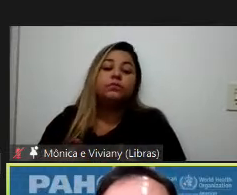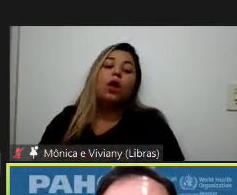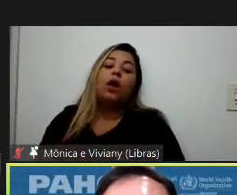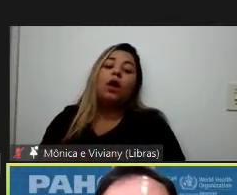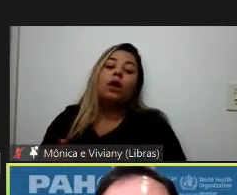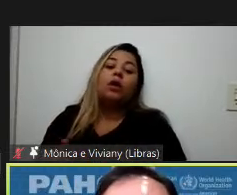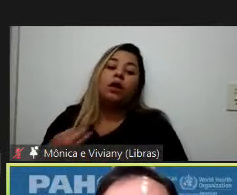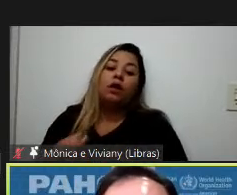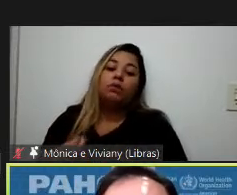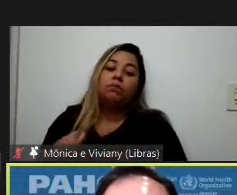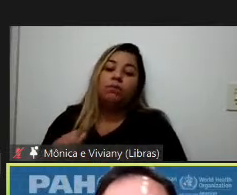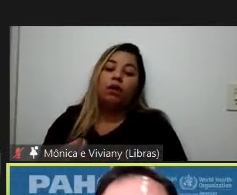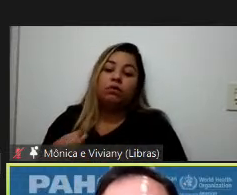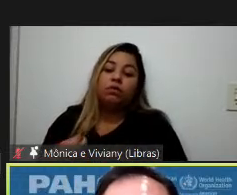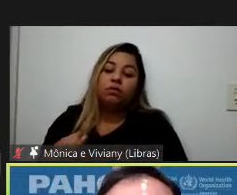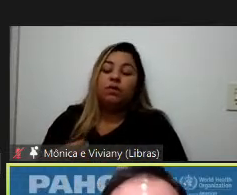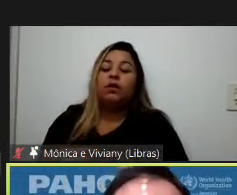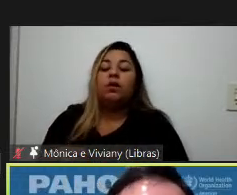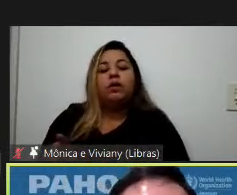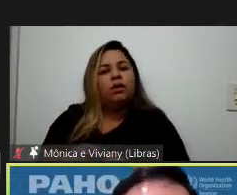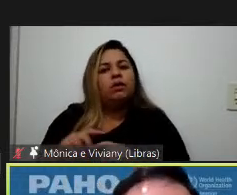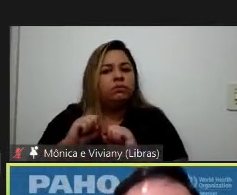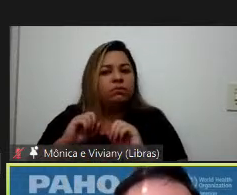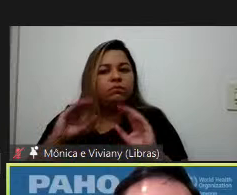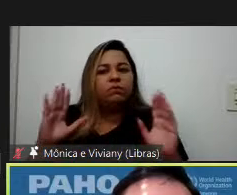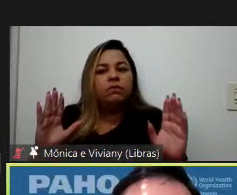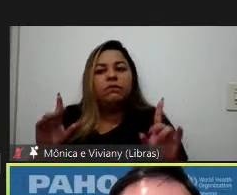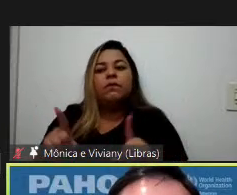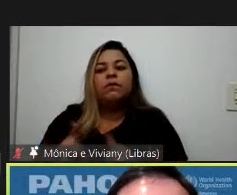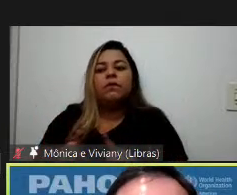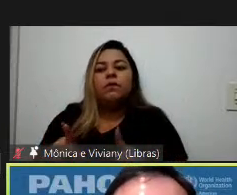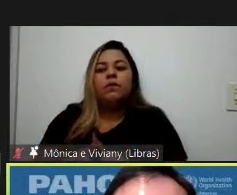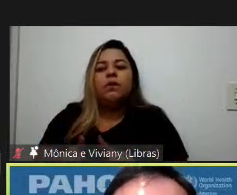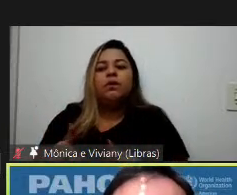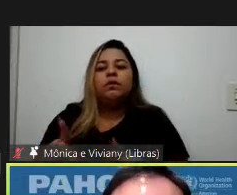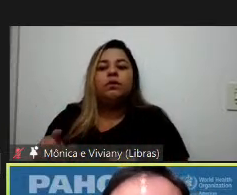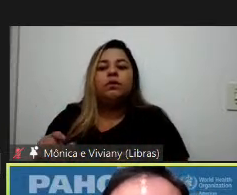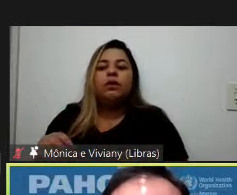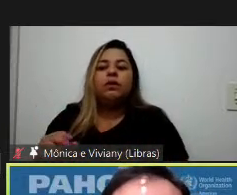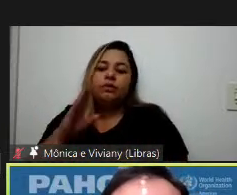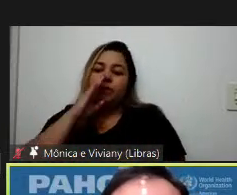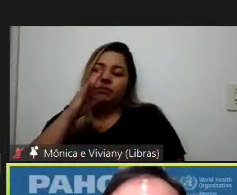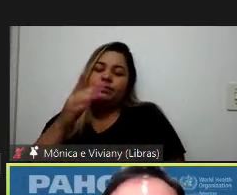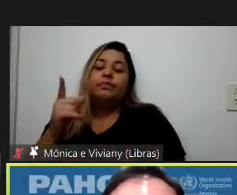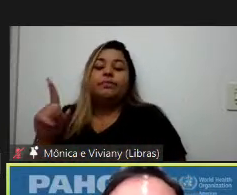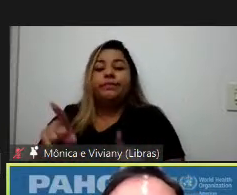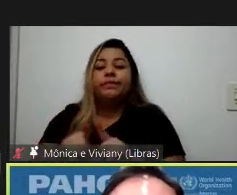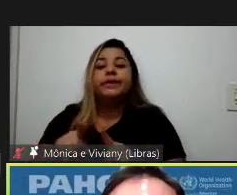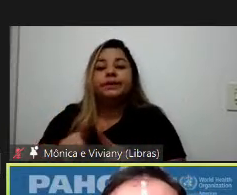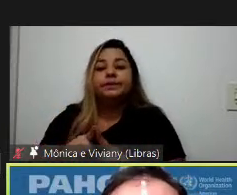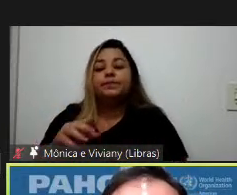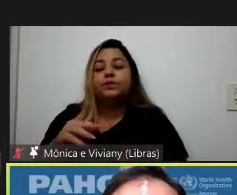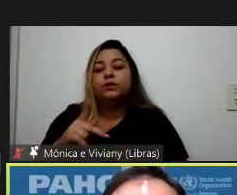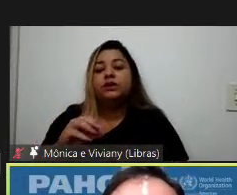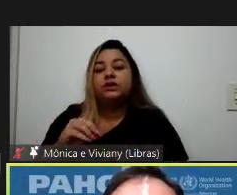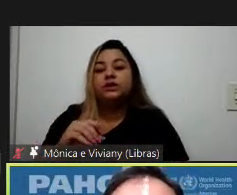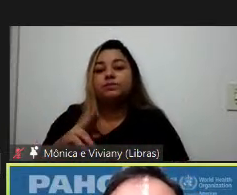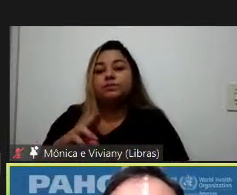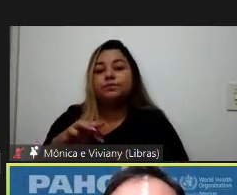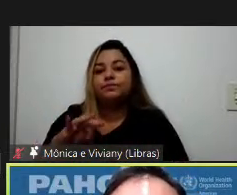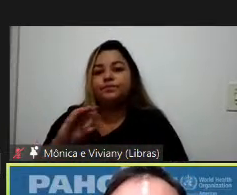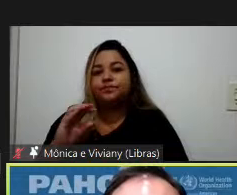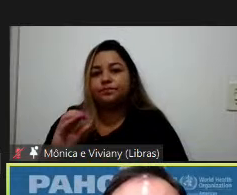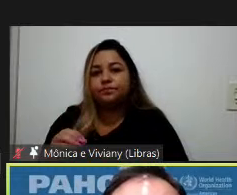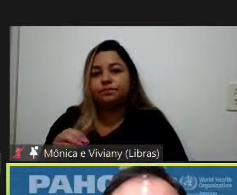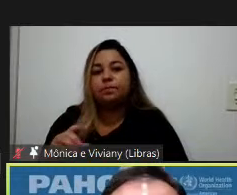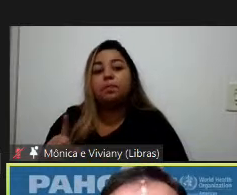into consideration the health styles. This is very evident as an action that is intersectoral is very important to generate this empowerment of